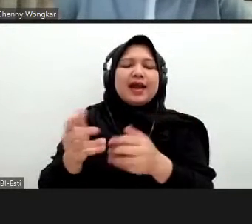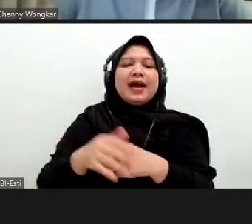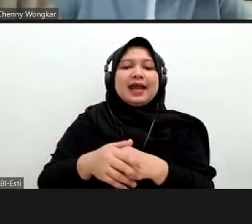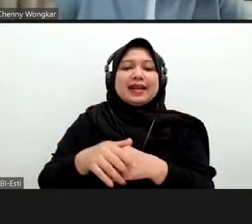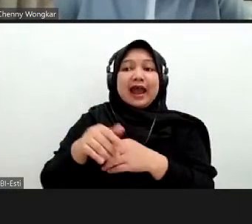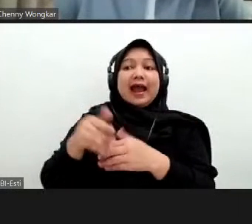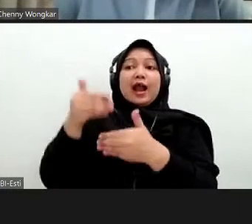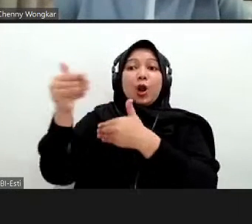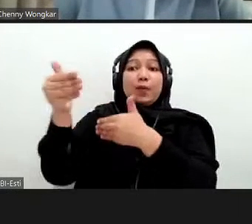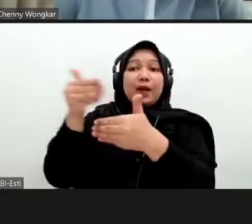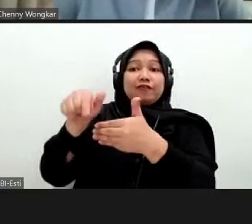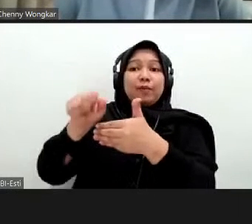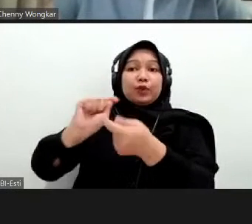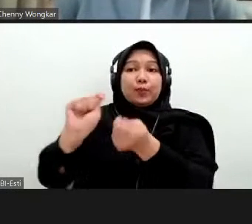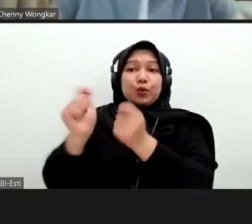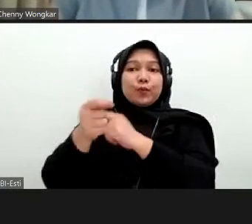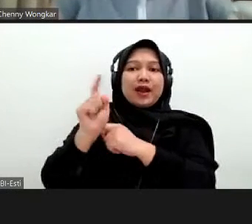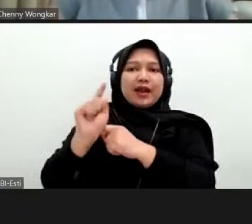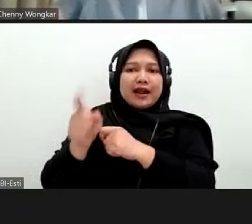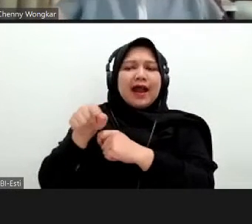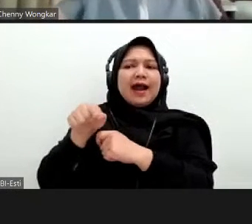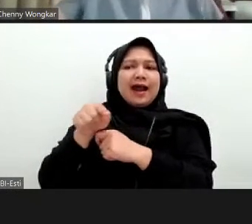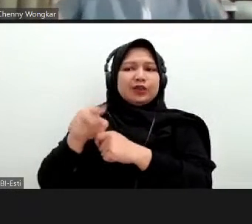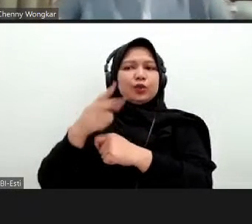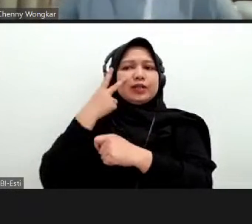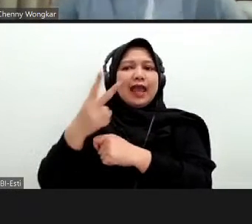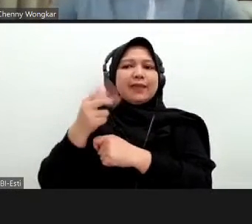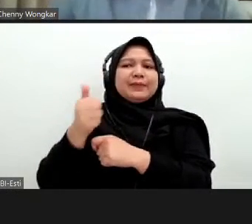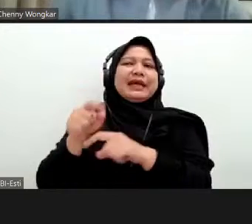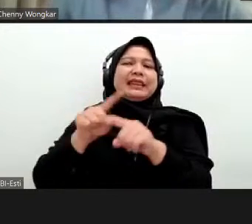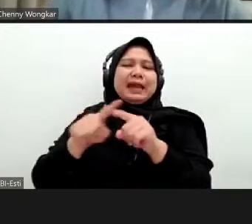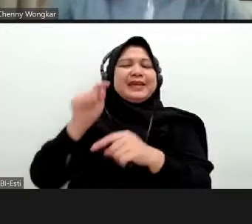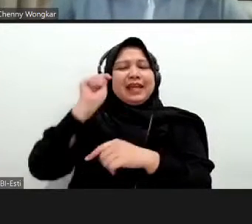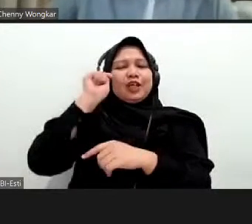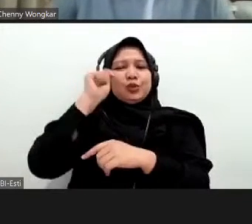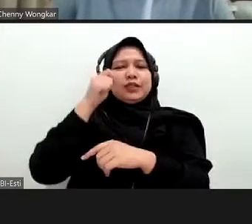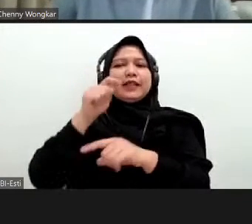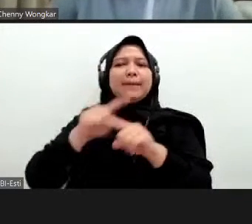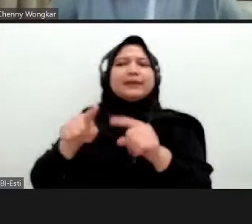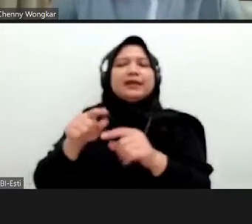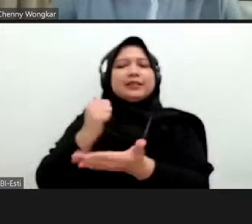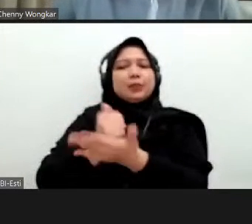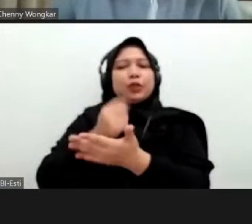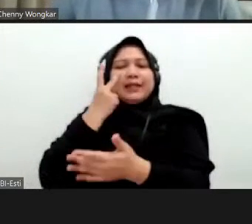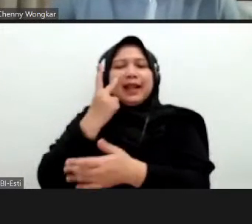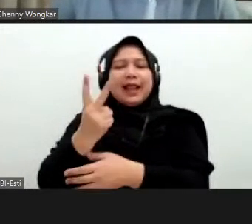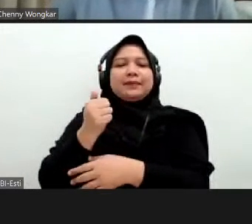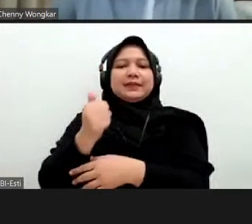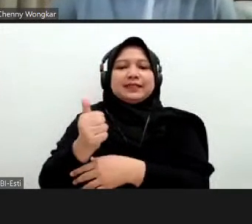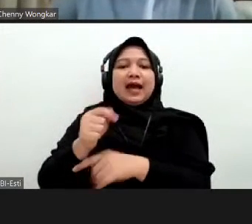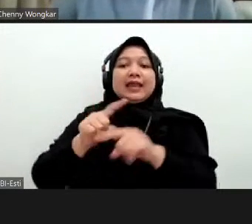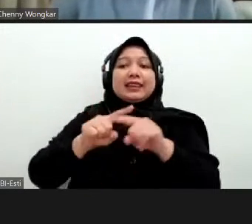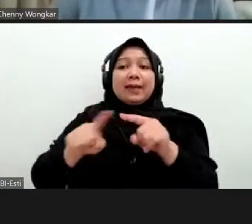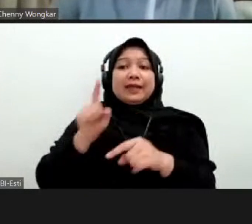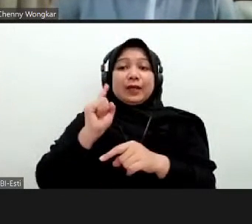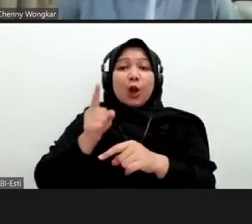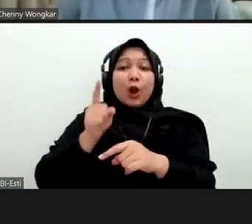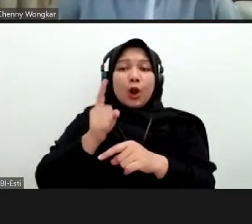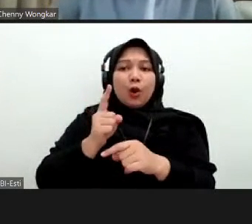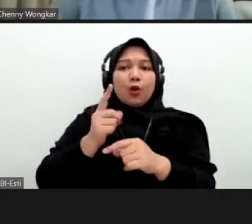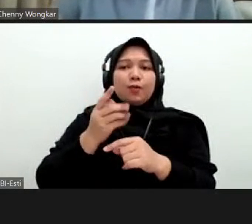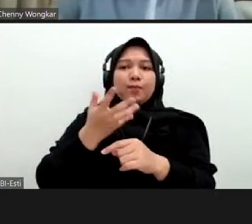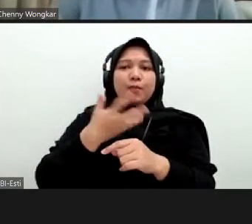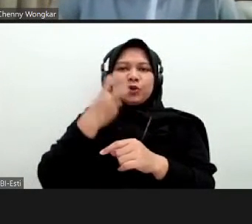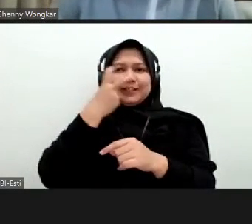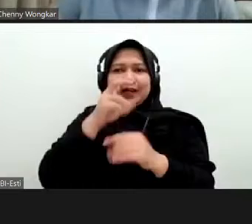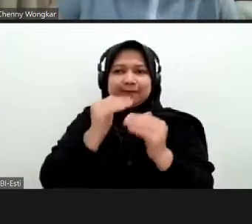the narration. So that's the only thing that we can see, that even that's really hard. But if we